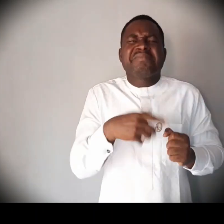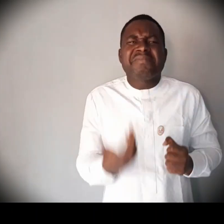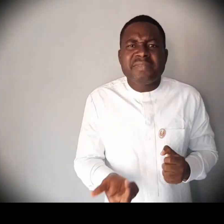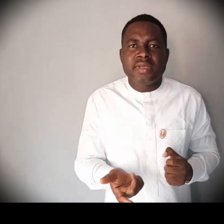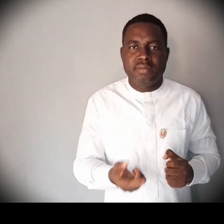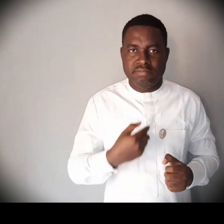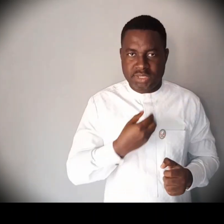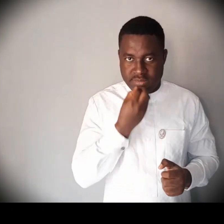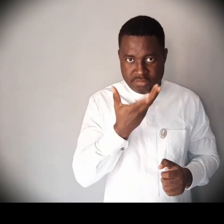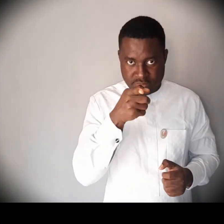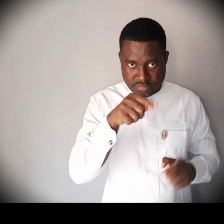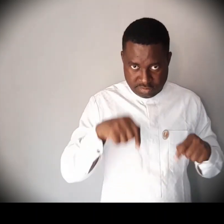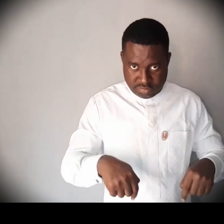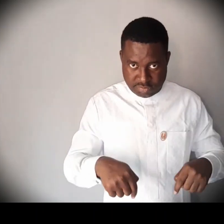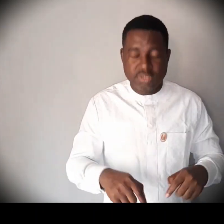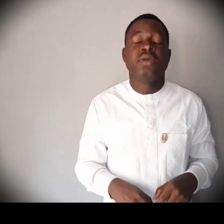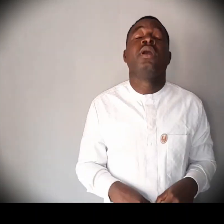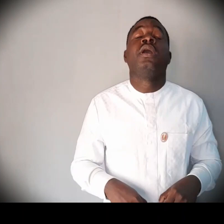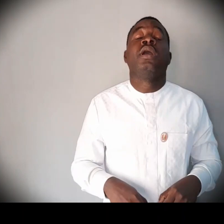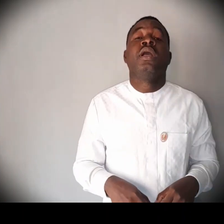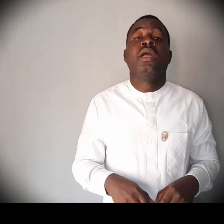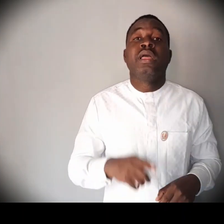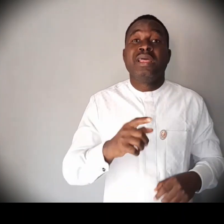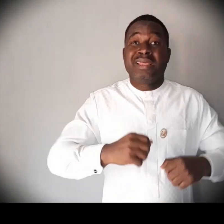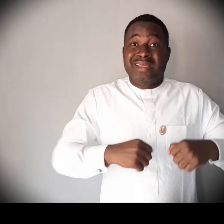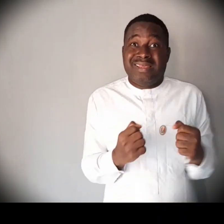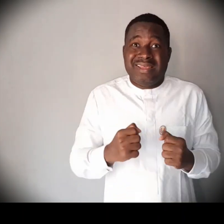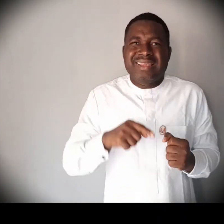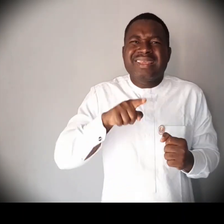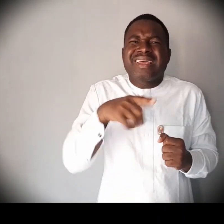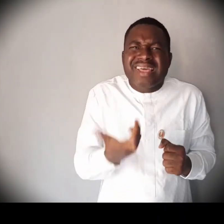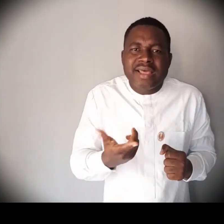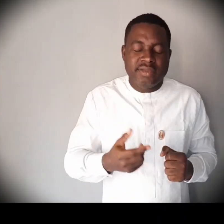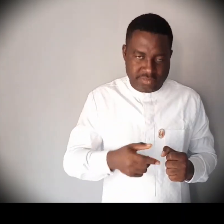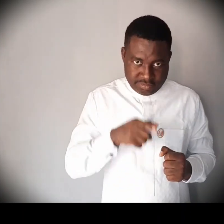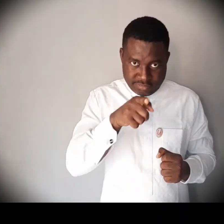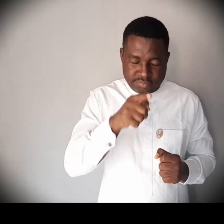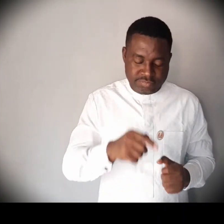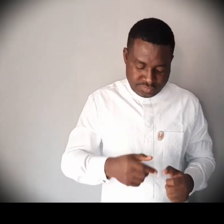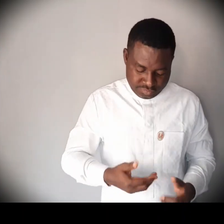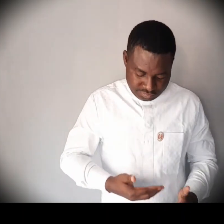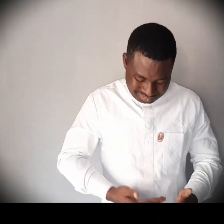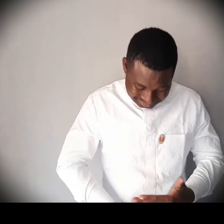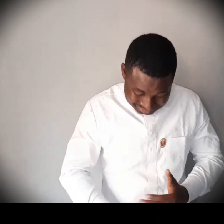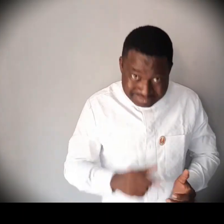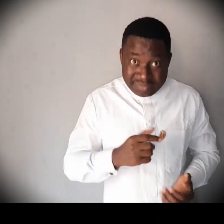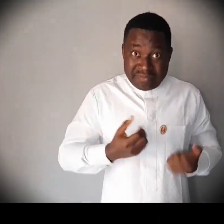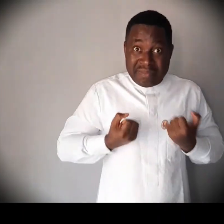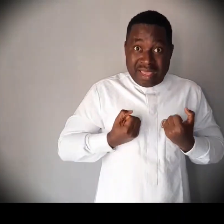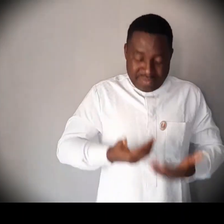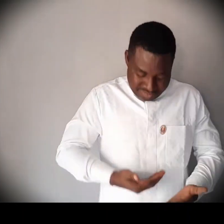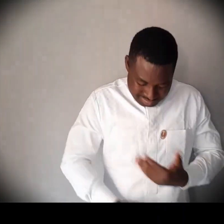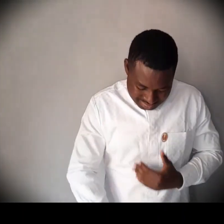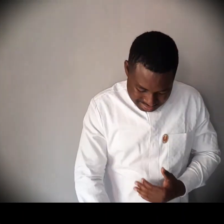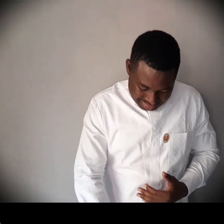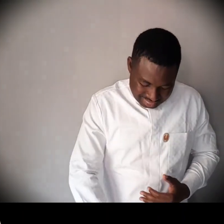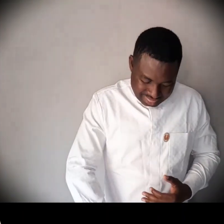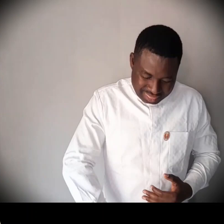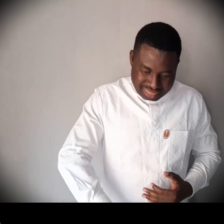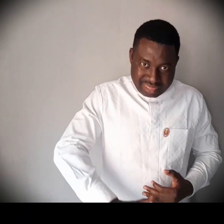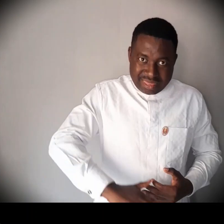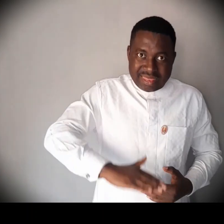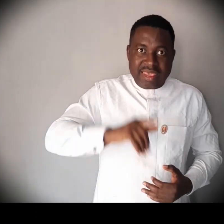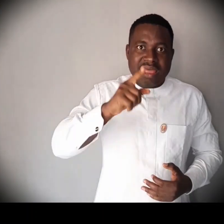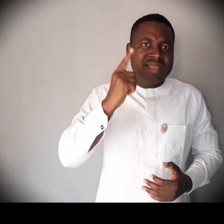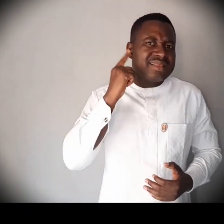anyone, either the government or any other group, to take away that right is fundamentally